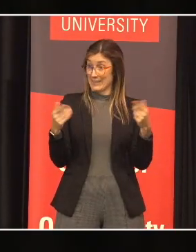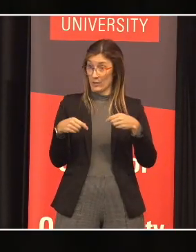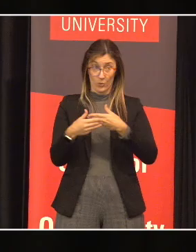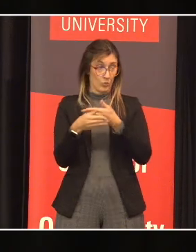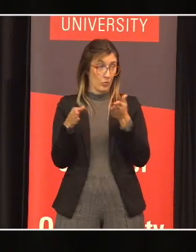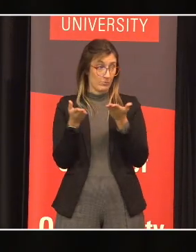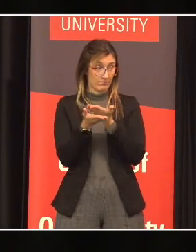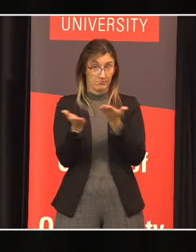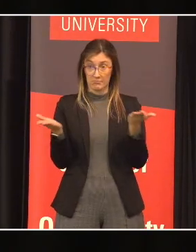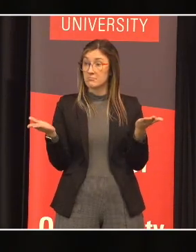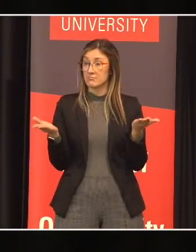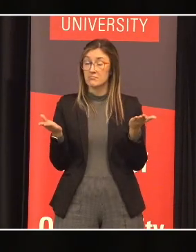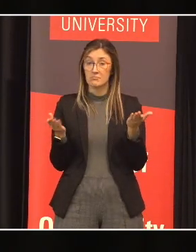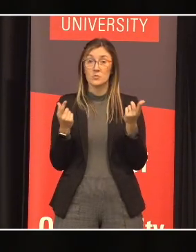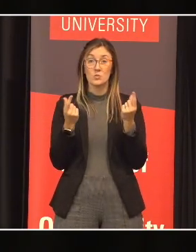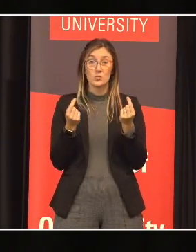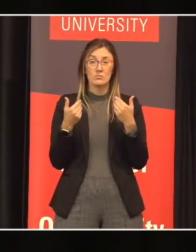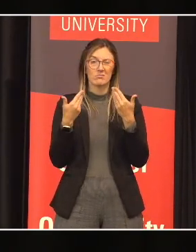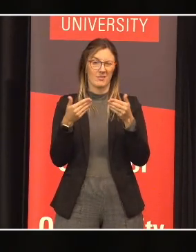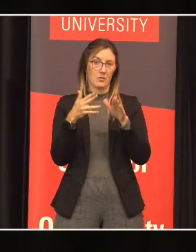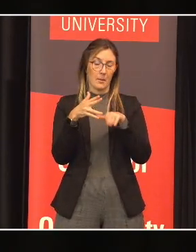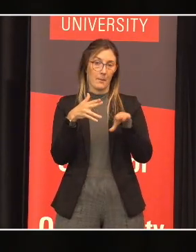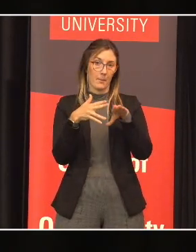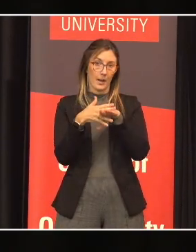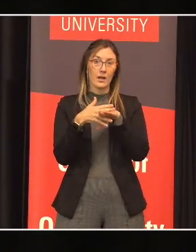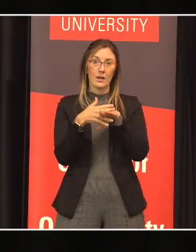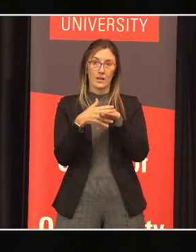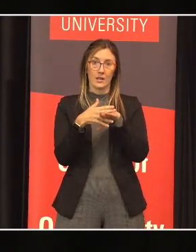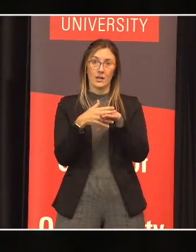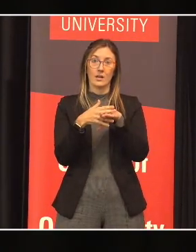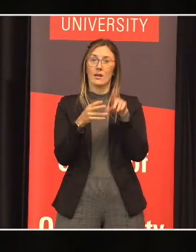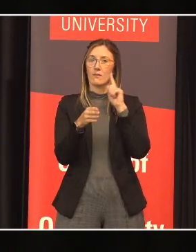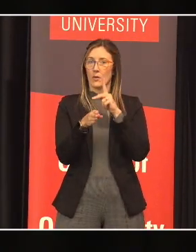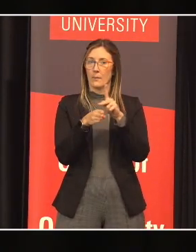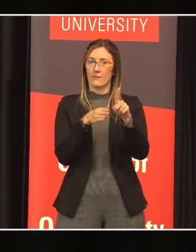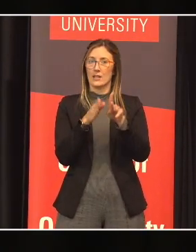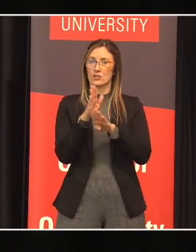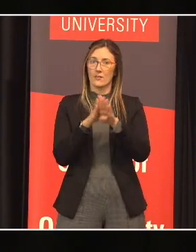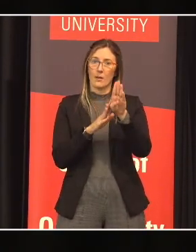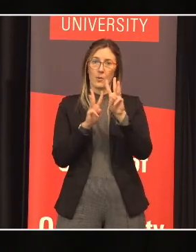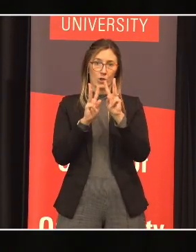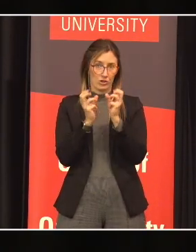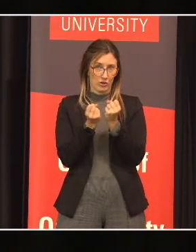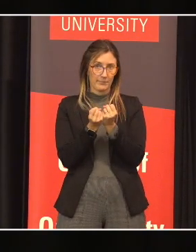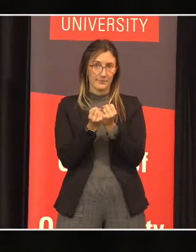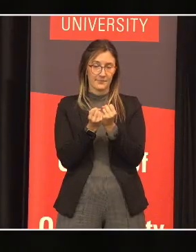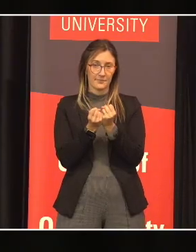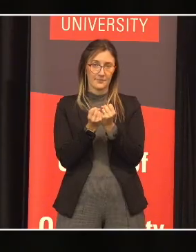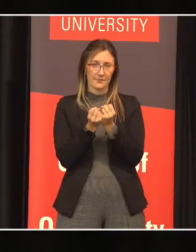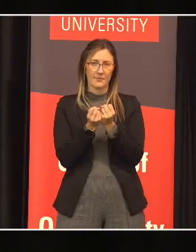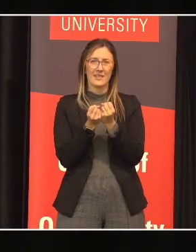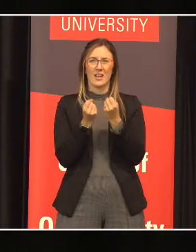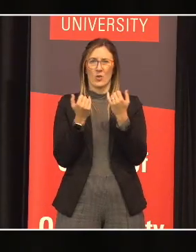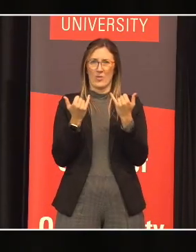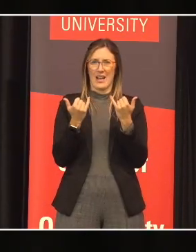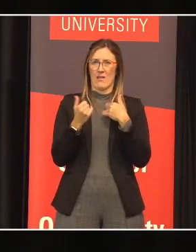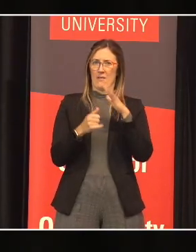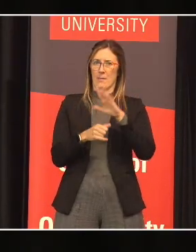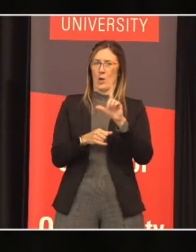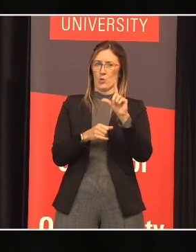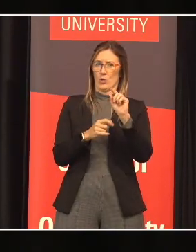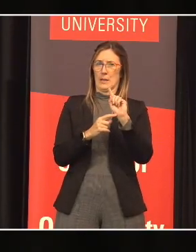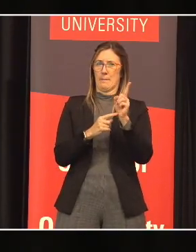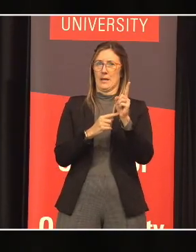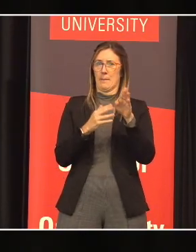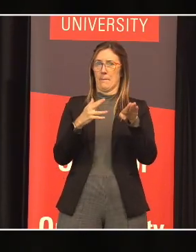room, we will be breaking for the professional and development workshops at this time. We do have about a 20-minute break, which is